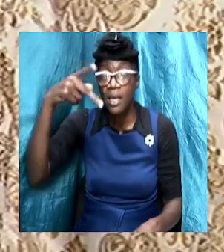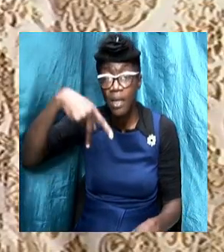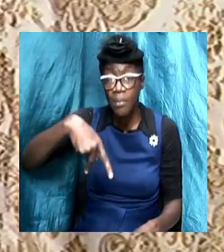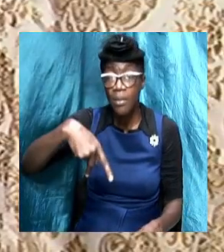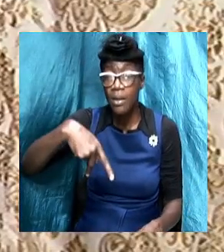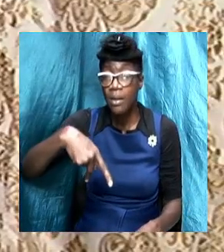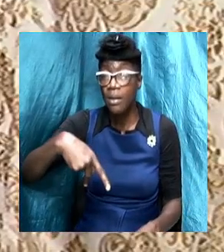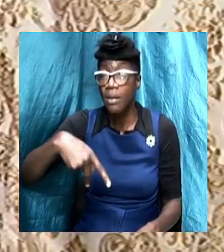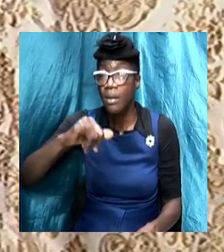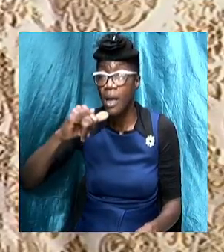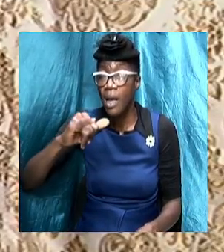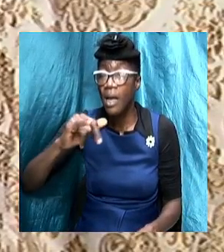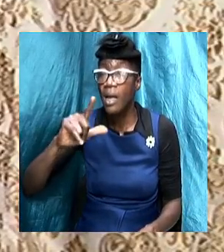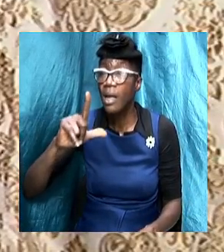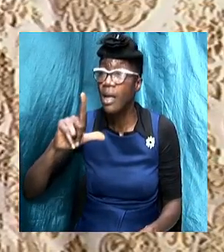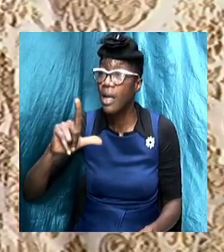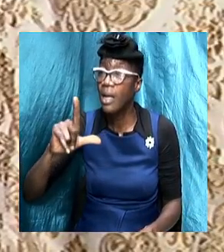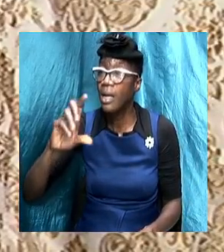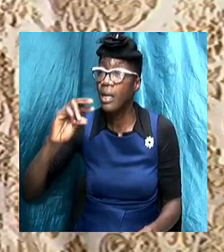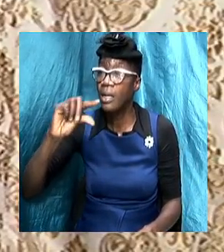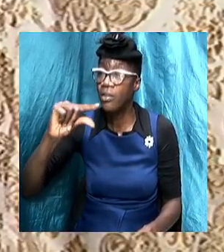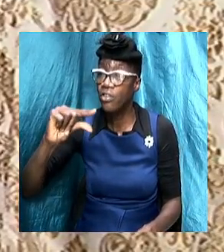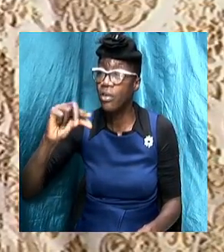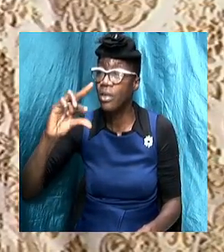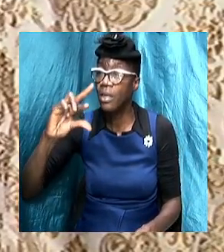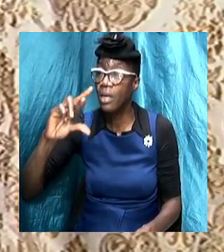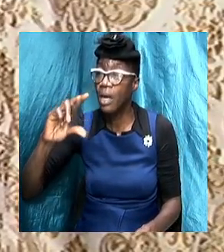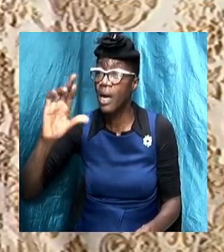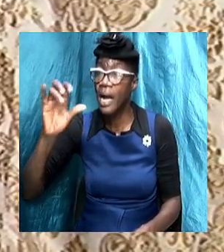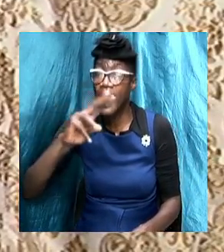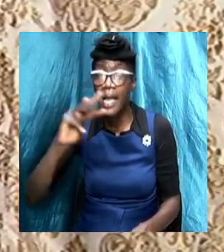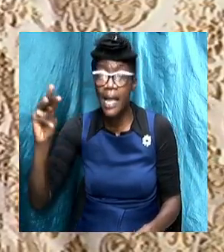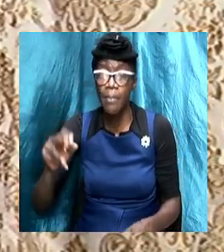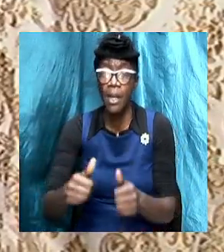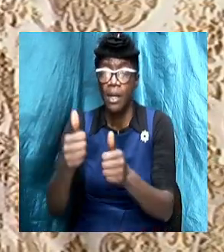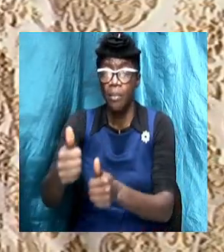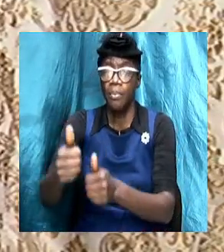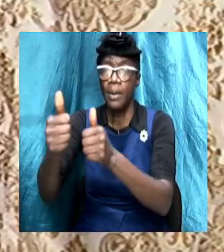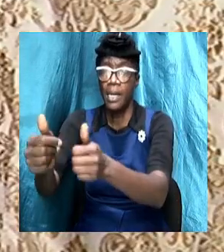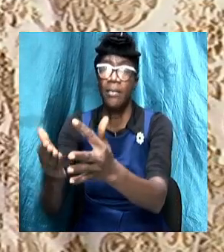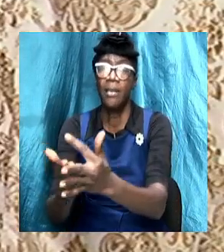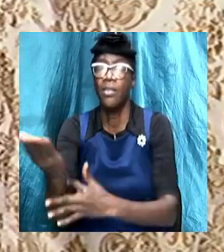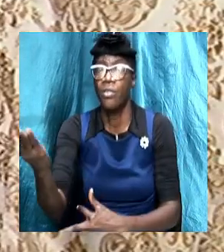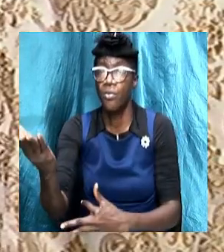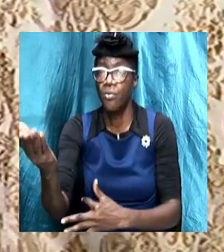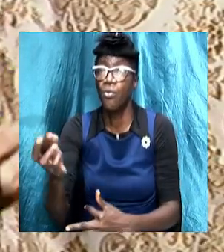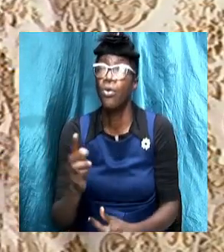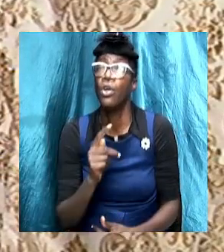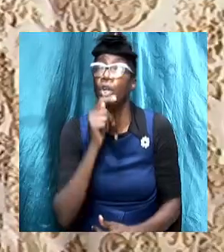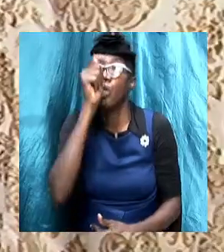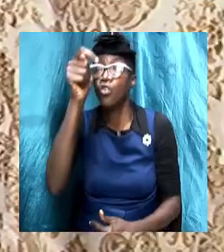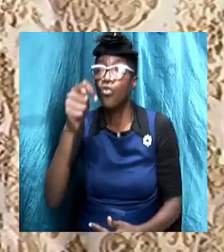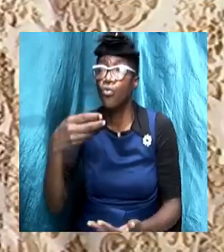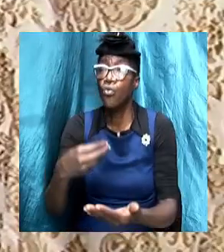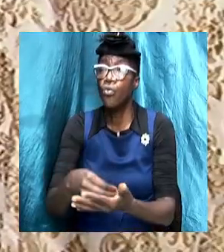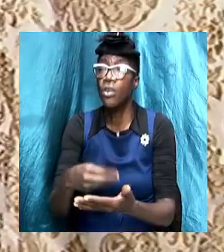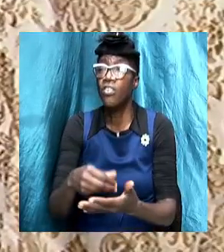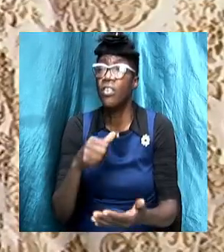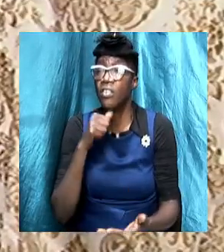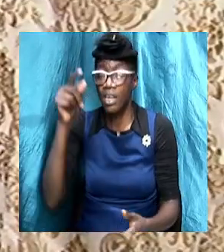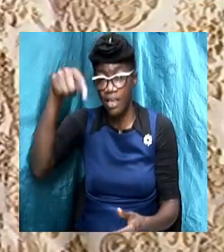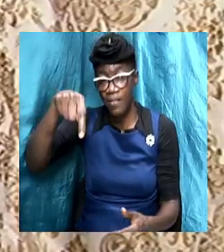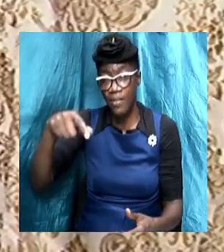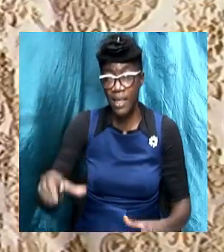just passing through. So our true riches is not in this life. Our